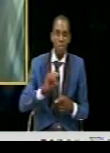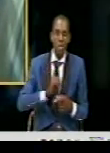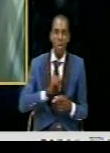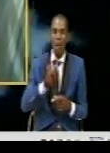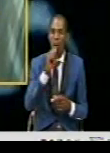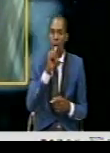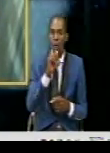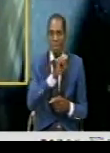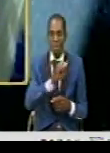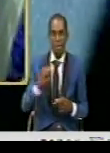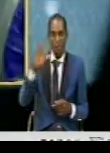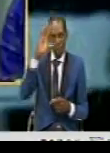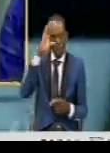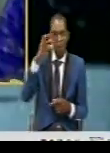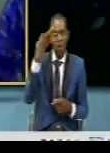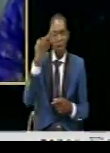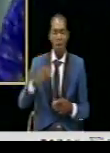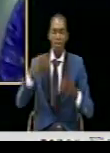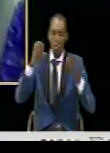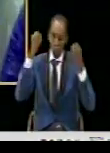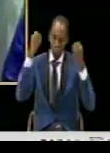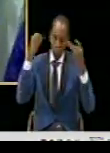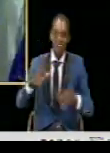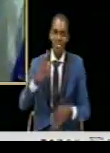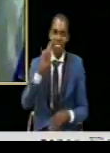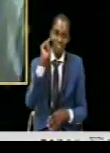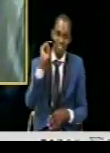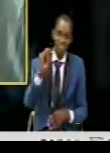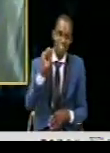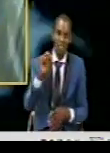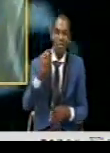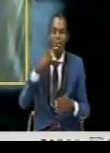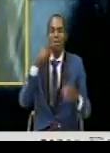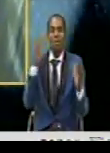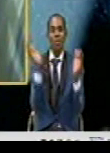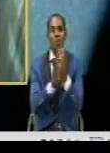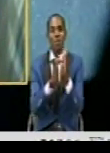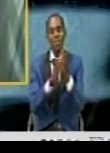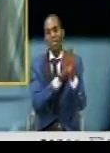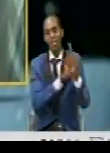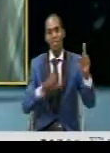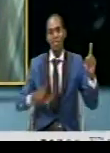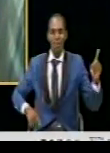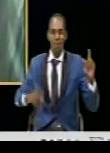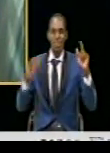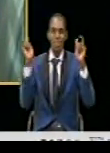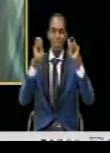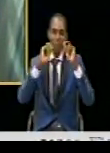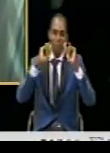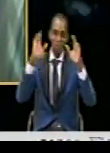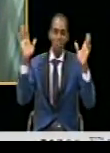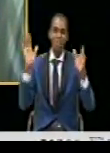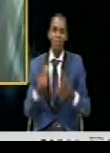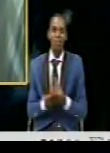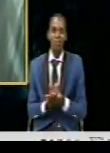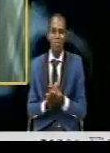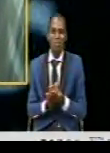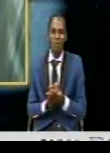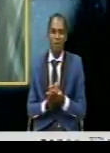her. So I am telling you now, I am a man of multiple